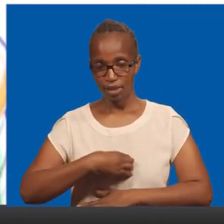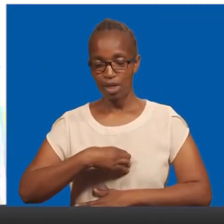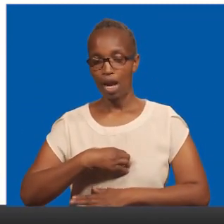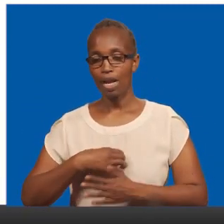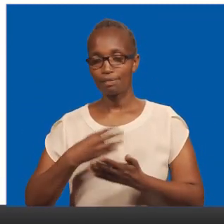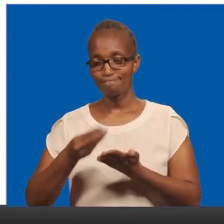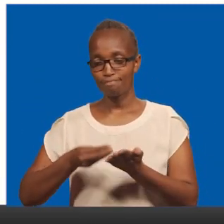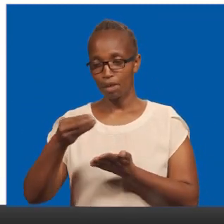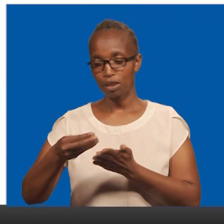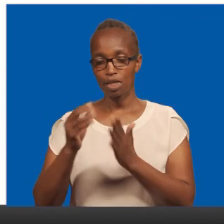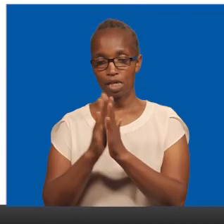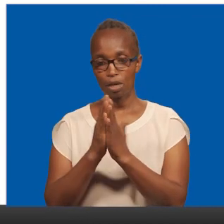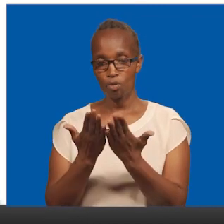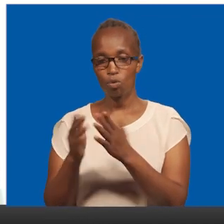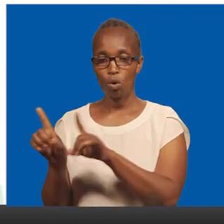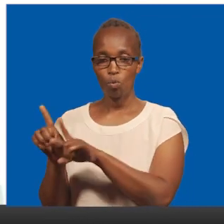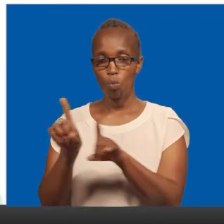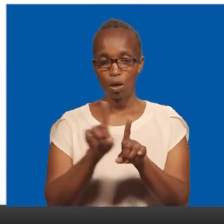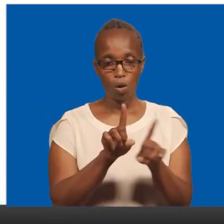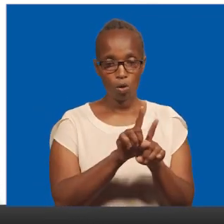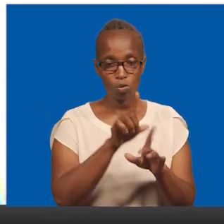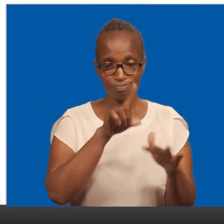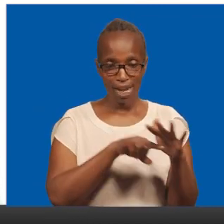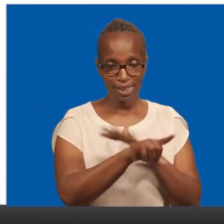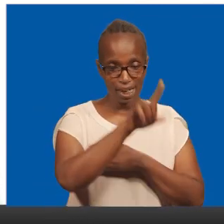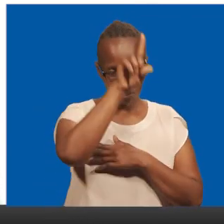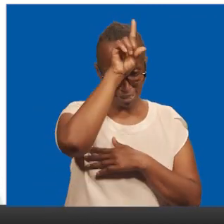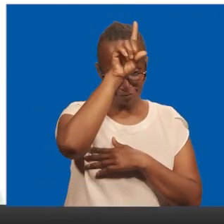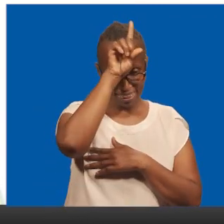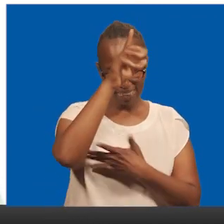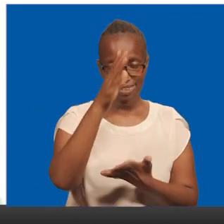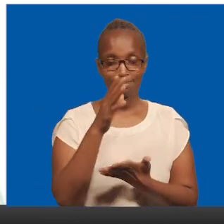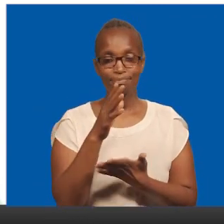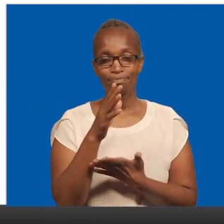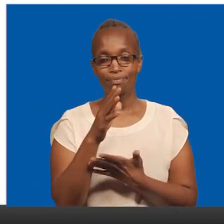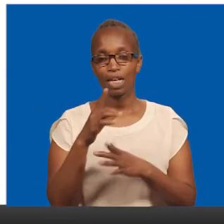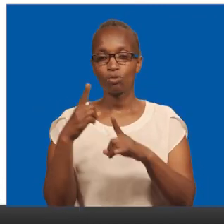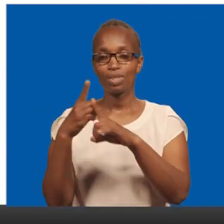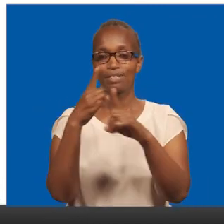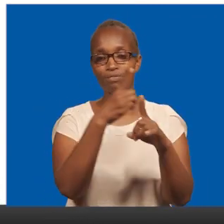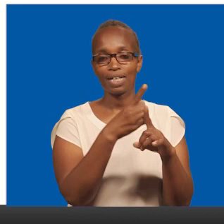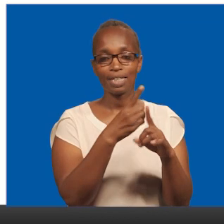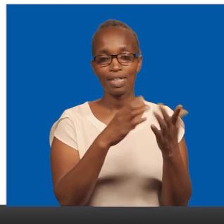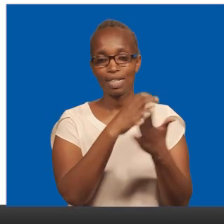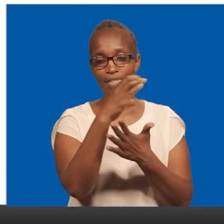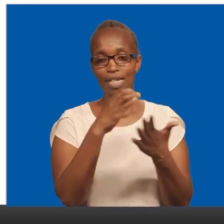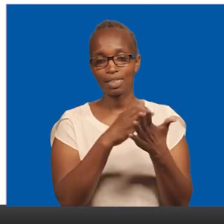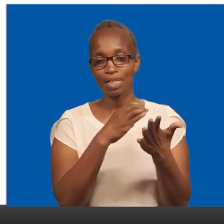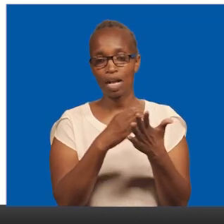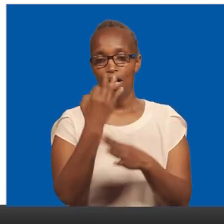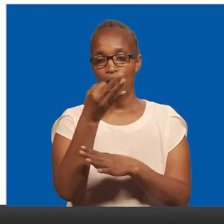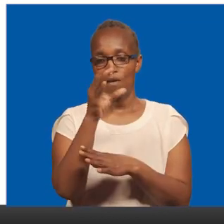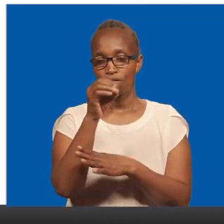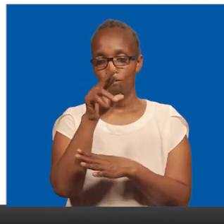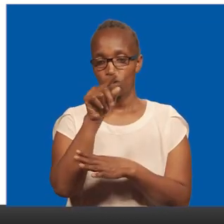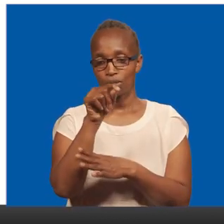wa Kenya pia mtapata fursa ya kutembea kununua vitabu hapa hivi na vile vile pia tutaingia mashinani. Tutaingia our